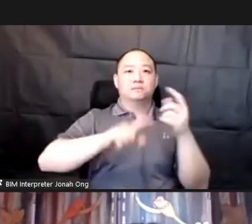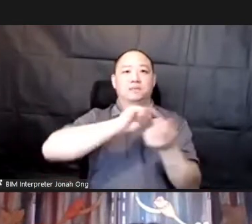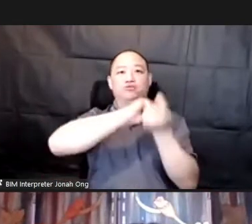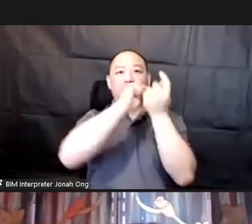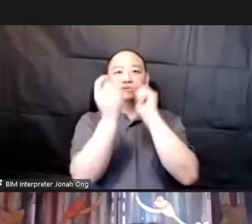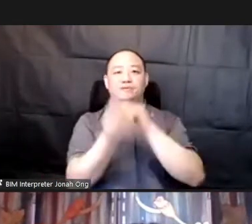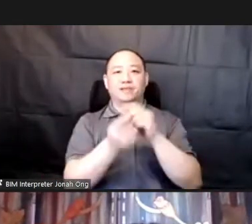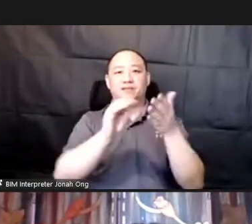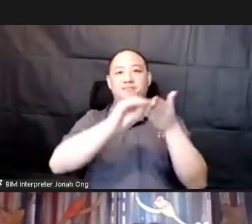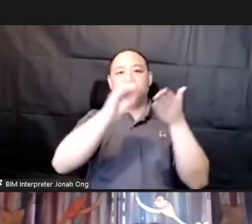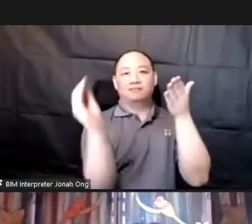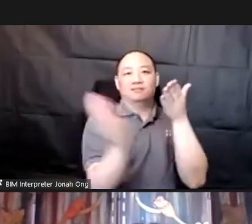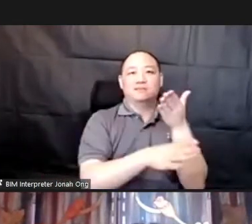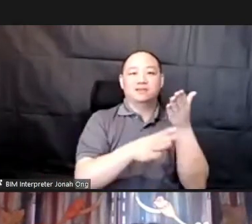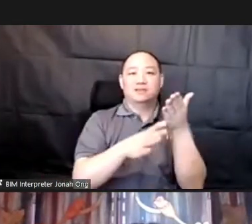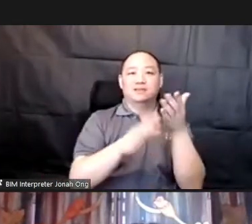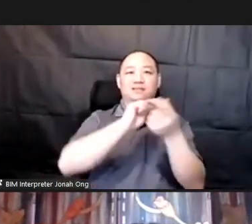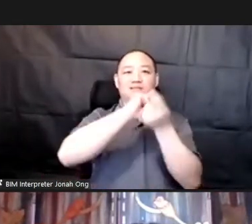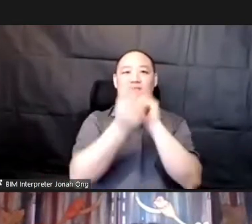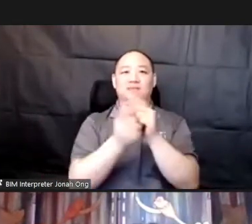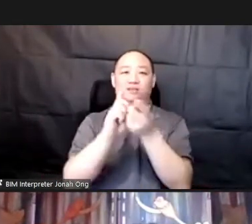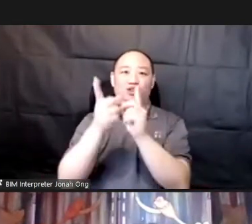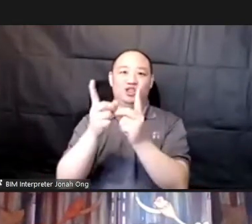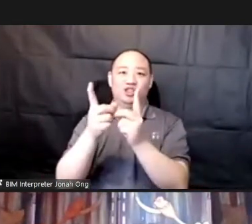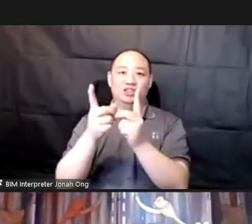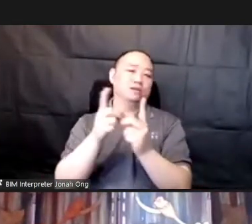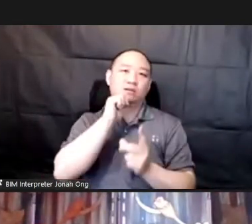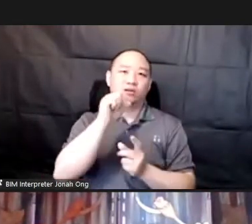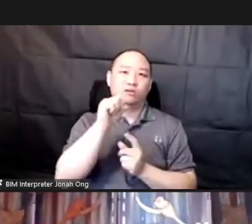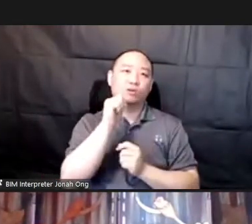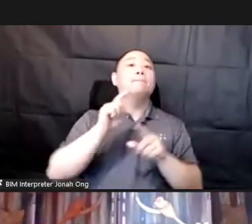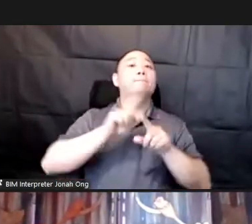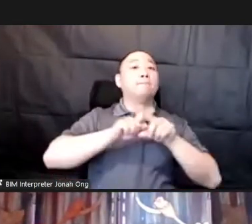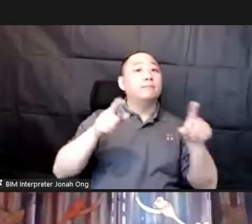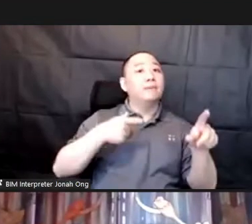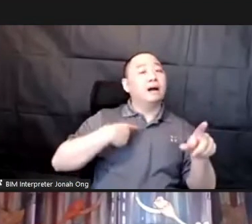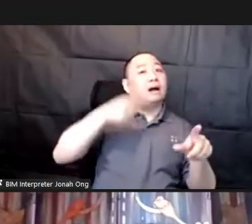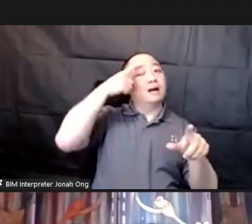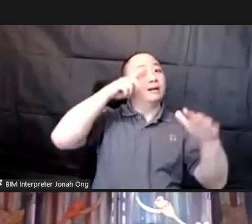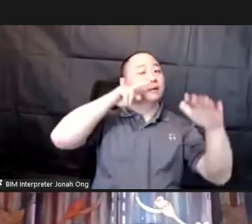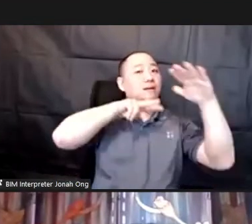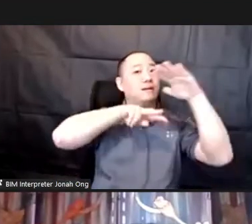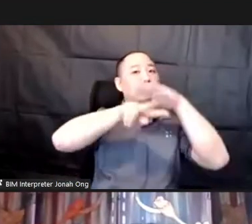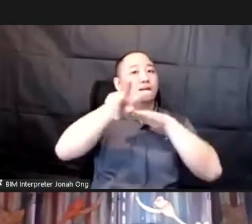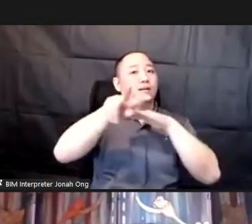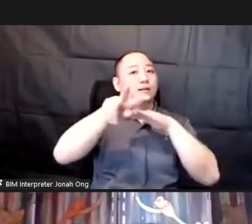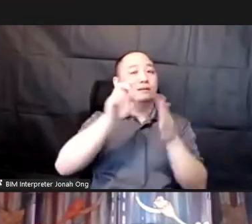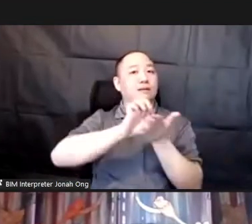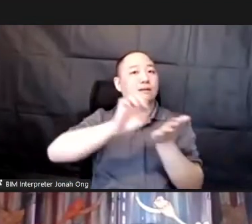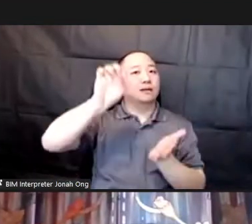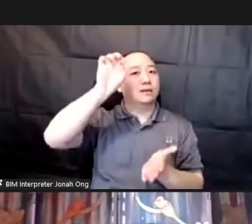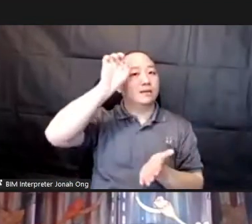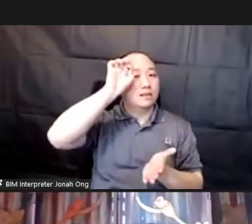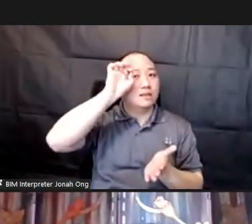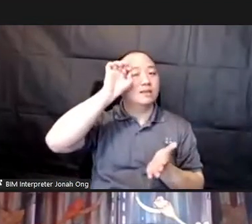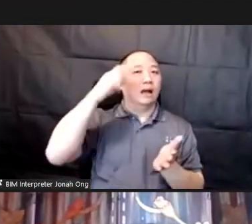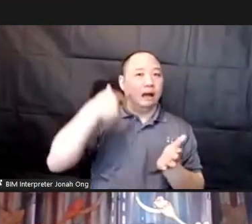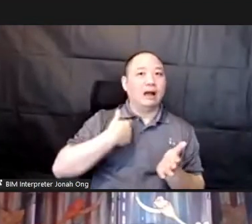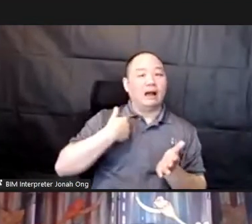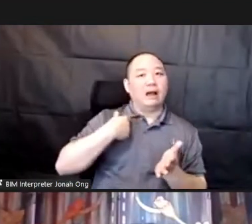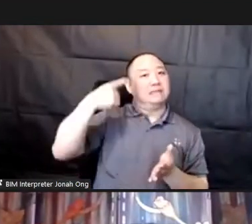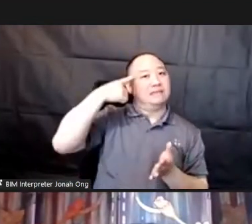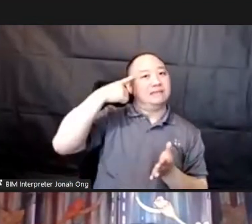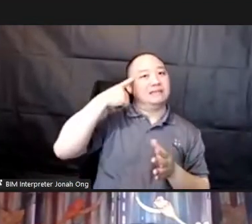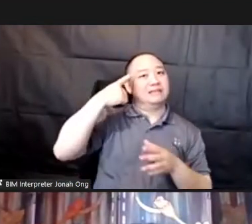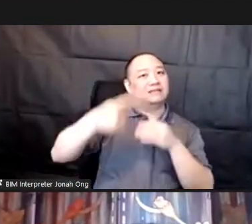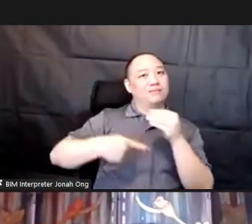the teachers will now change to become facilitators. So how I envision education, and I think of my daughter